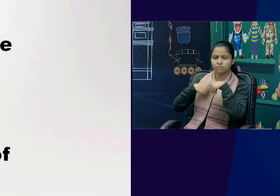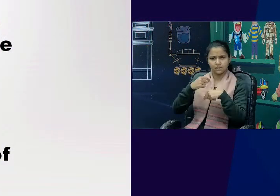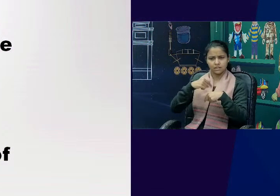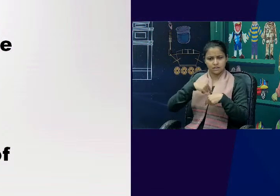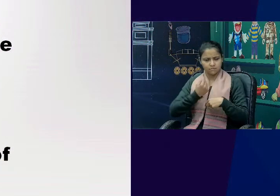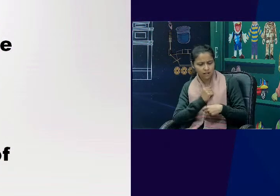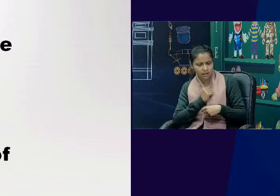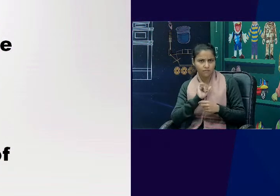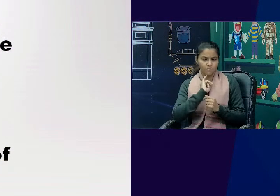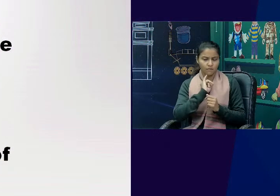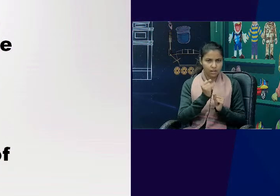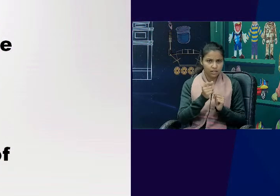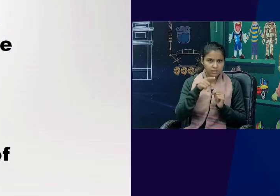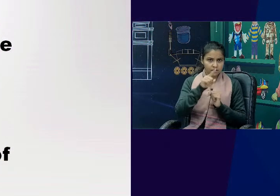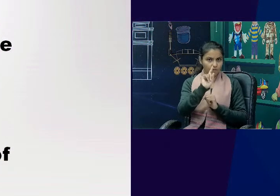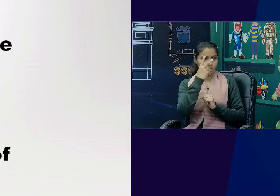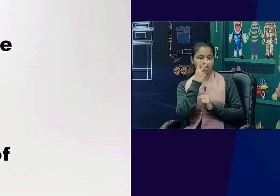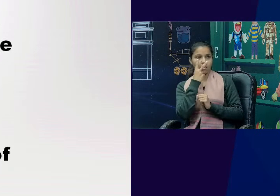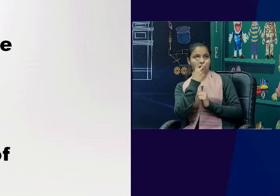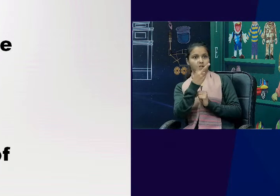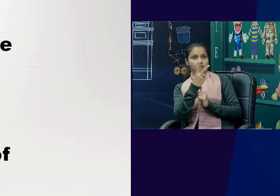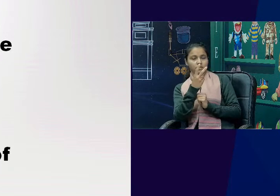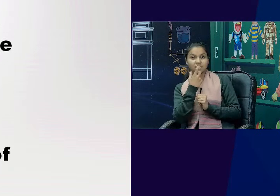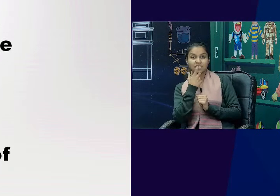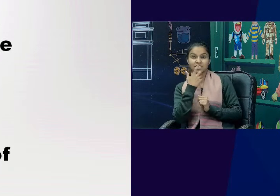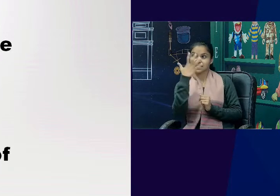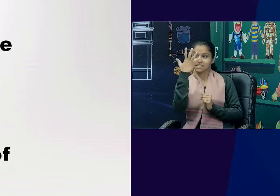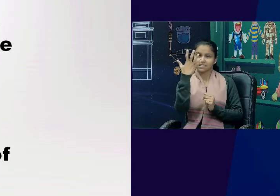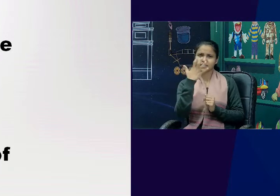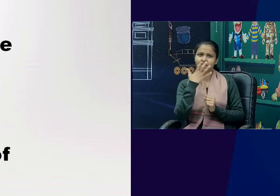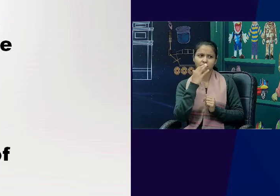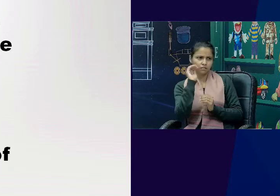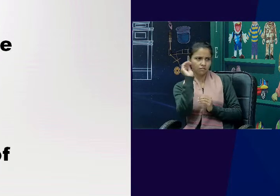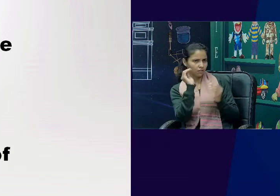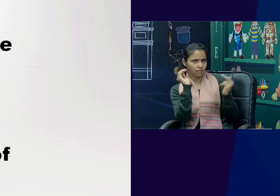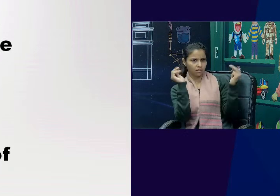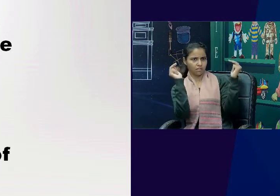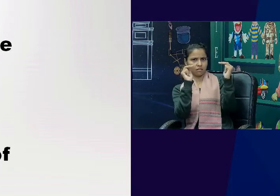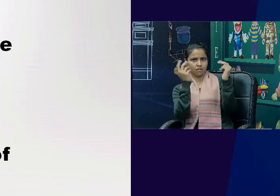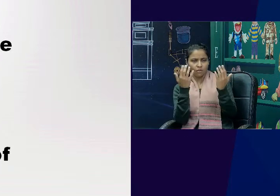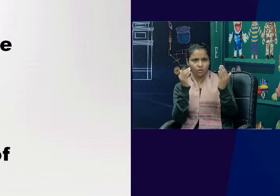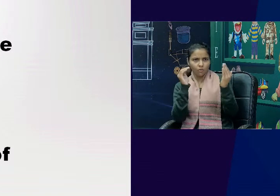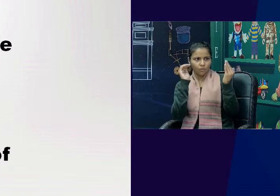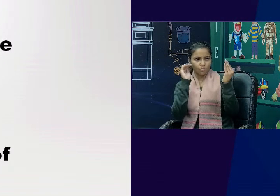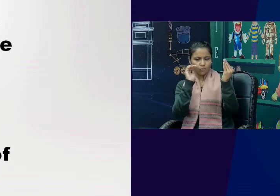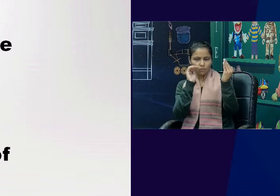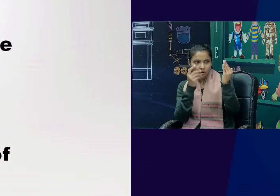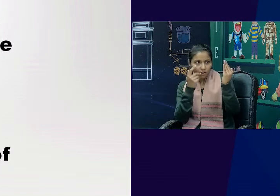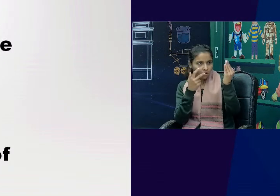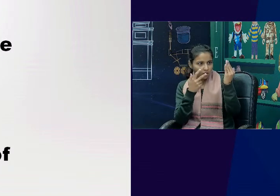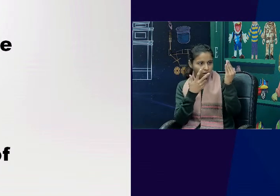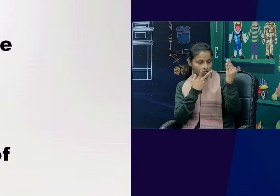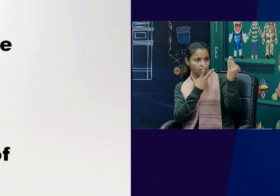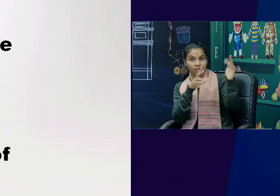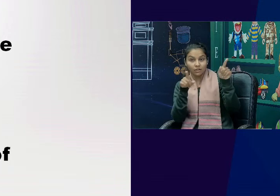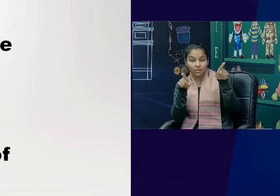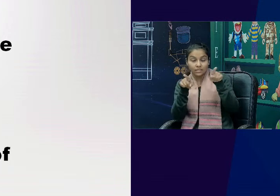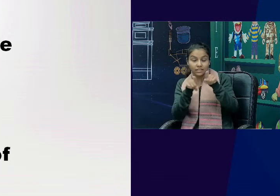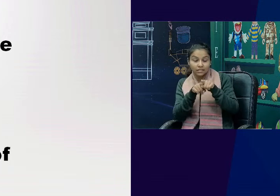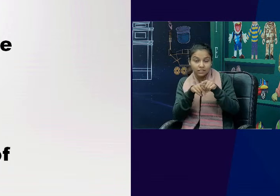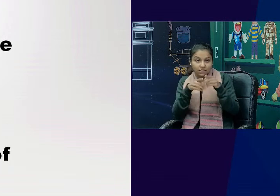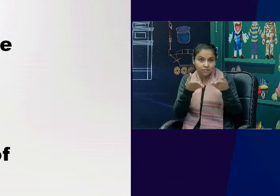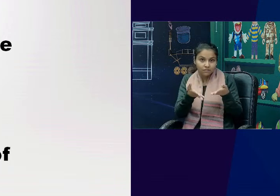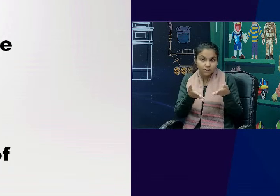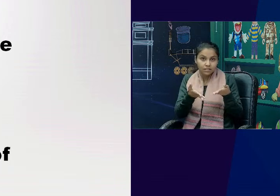the first time in the mirror. So he was gazing himself. The snake was gazing himself in the mirror. So there the